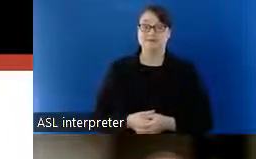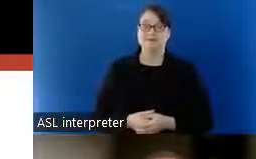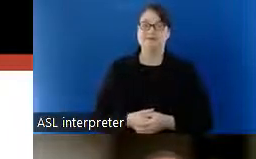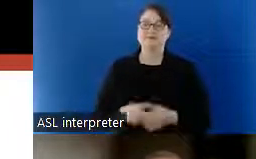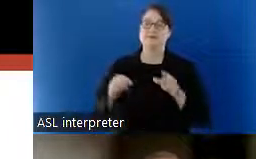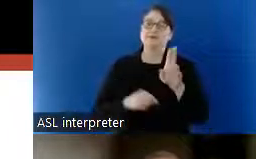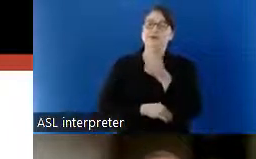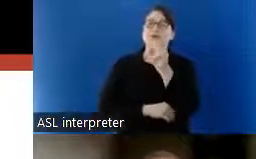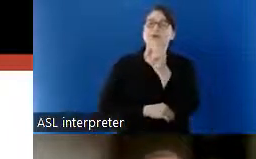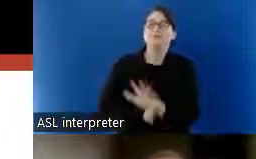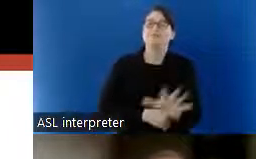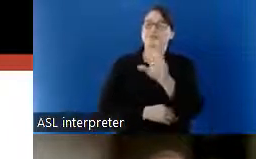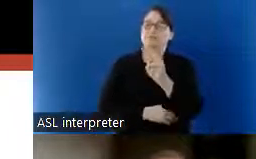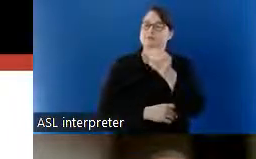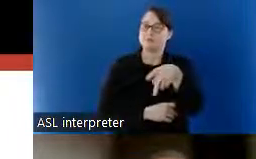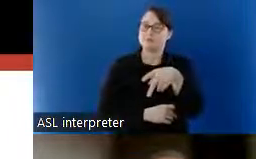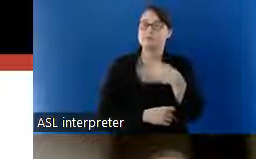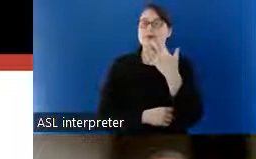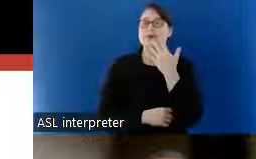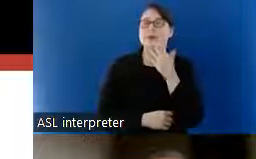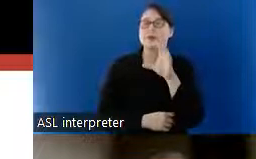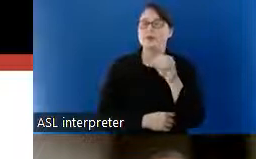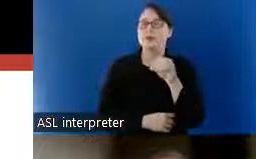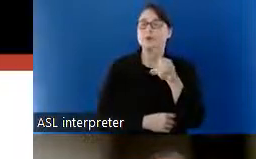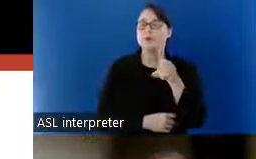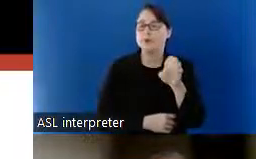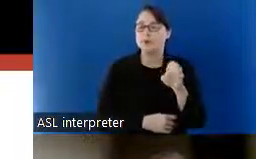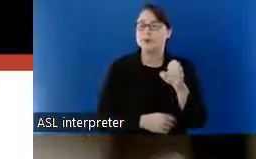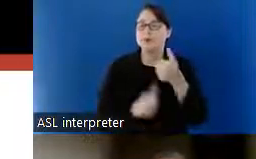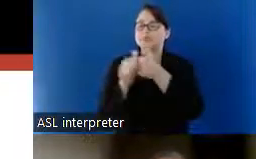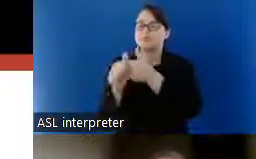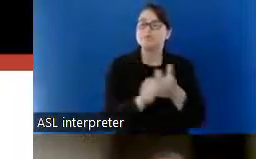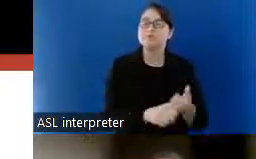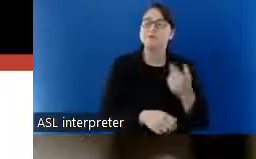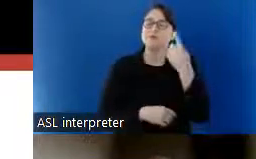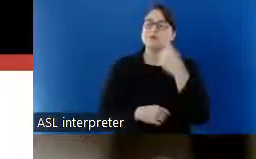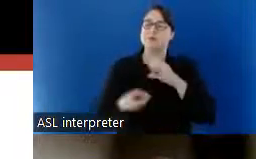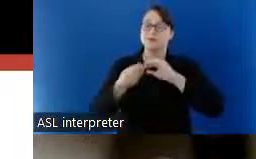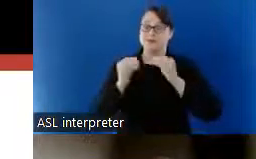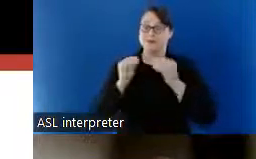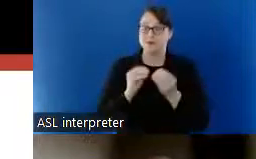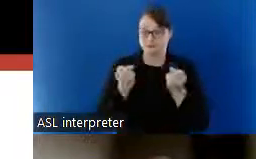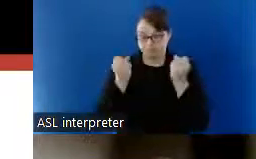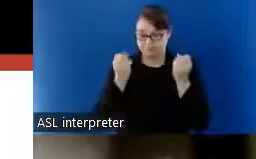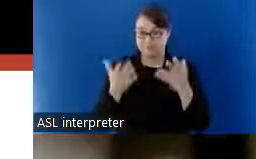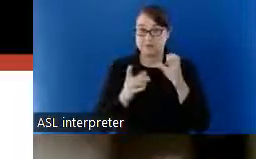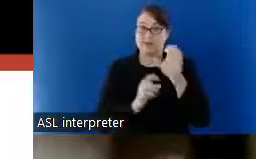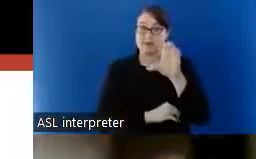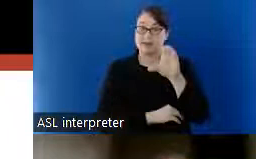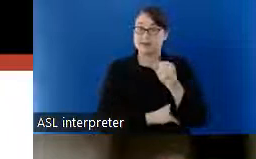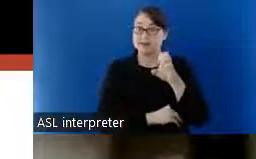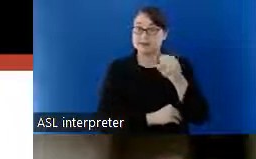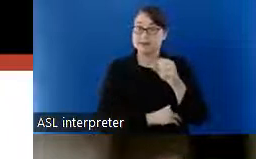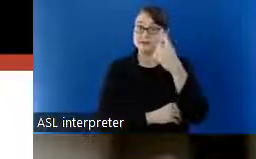the United States is color-coded by number of cases per state, with darker shades representing a higher number of